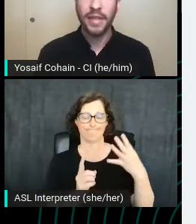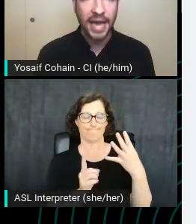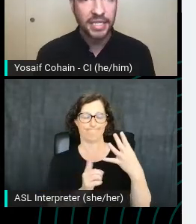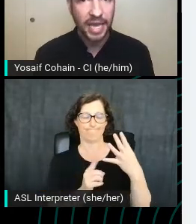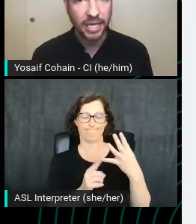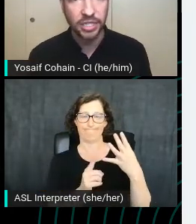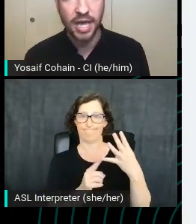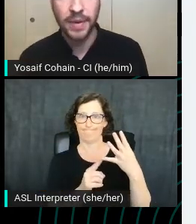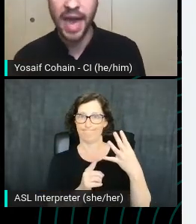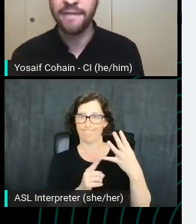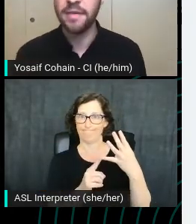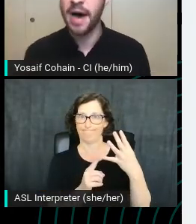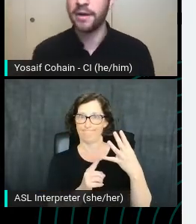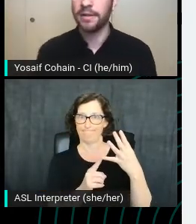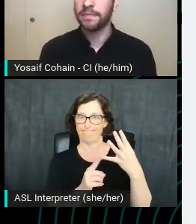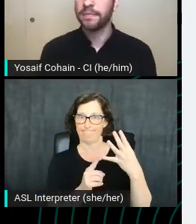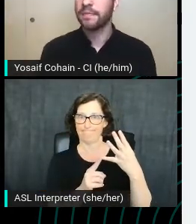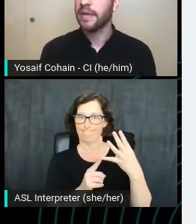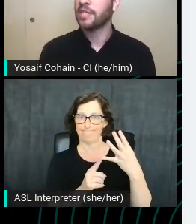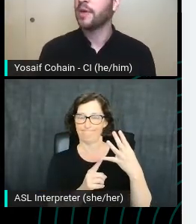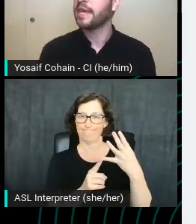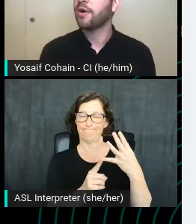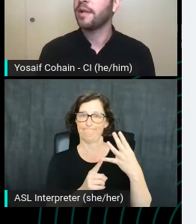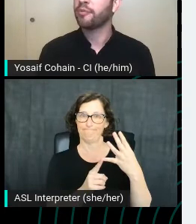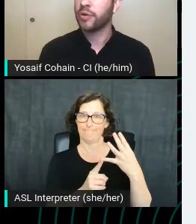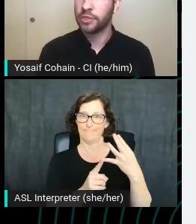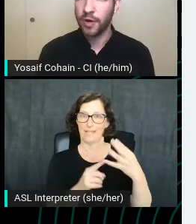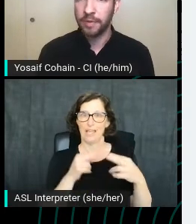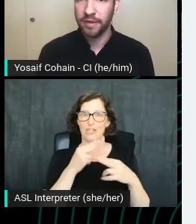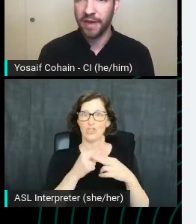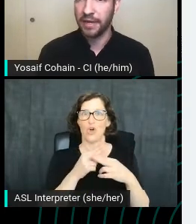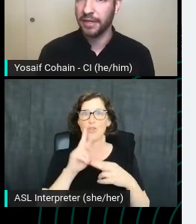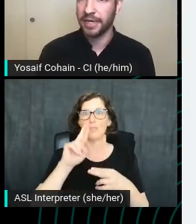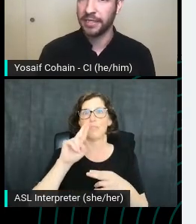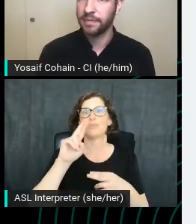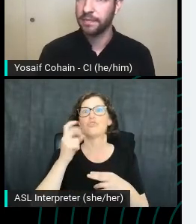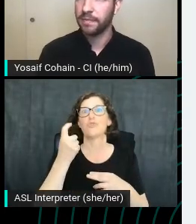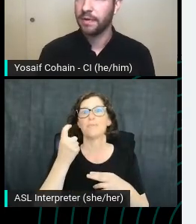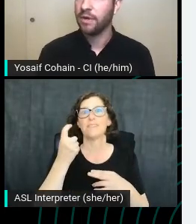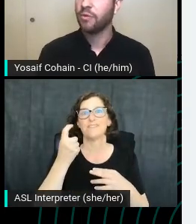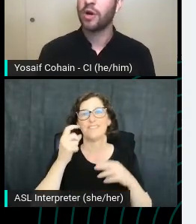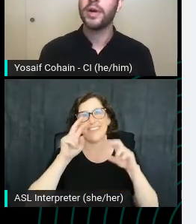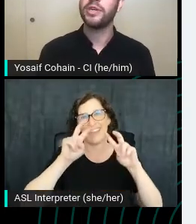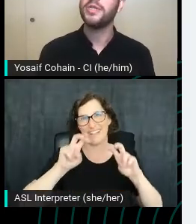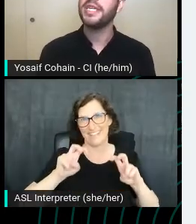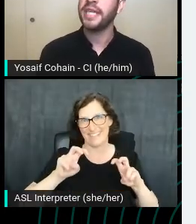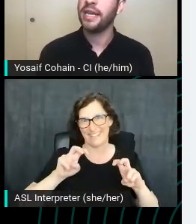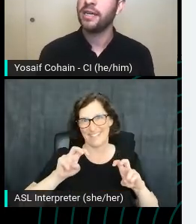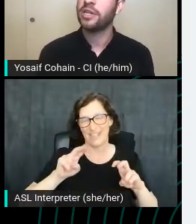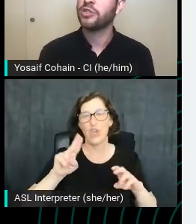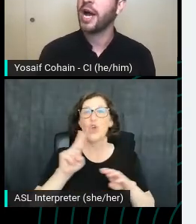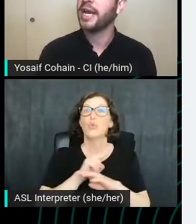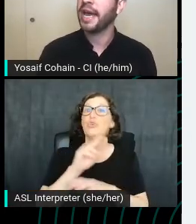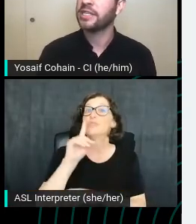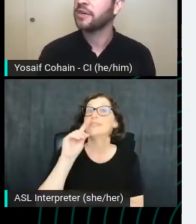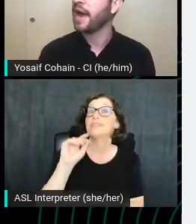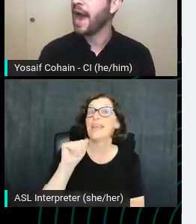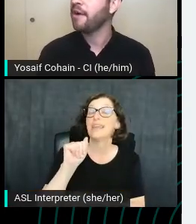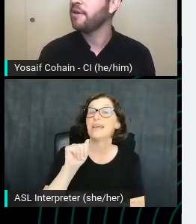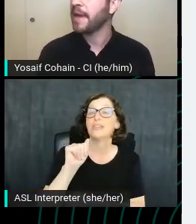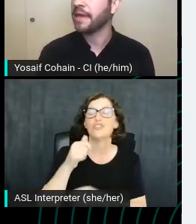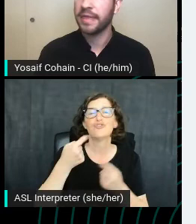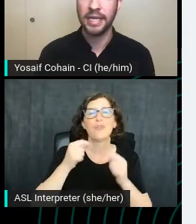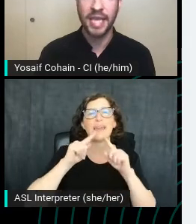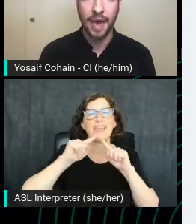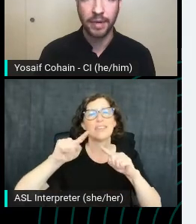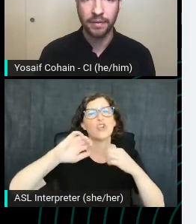The last stage that we have in the model is what they call prescriptive analytics, where we're using data to try to answer how